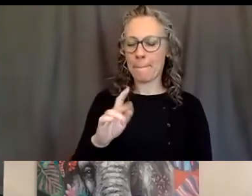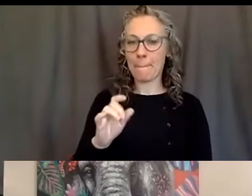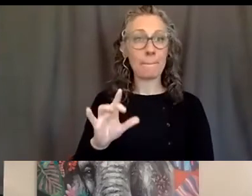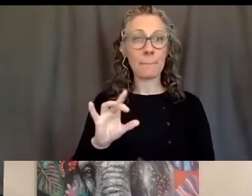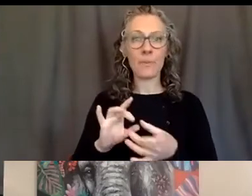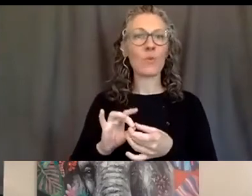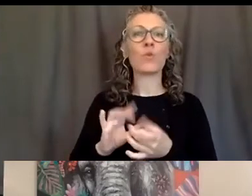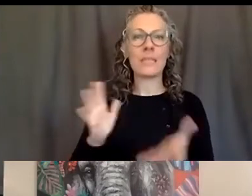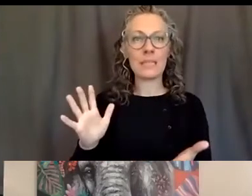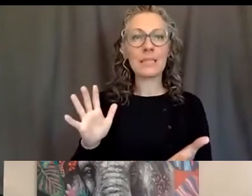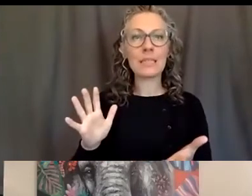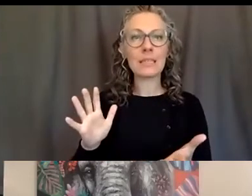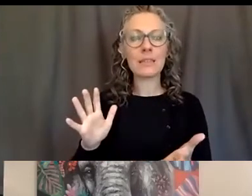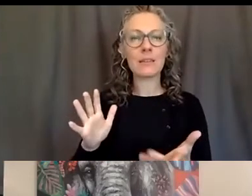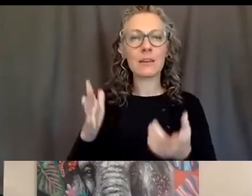release. I will finally